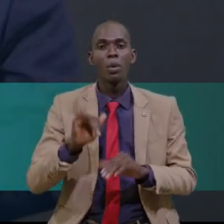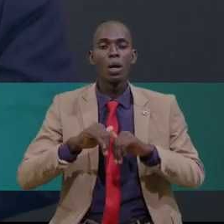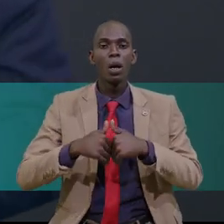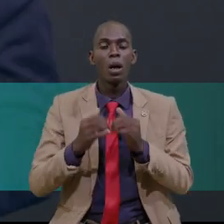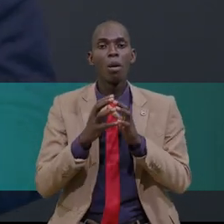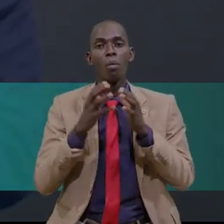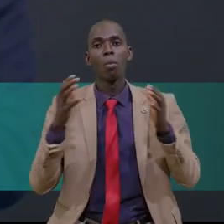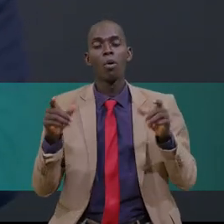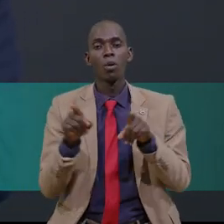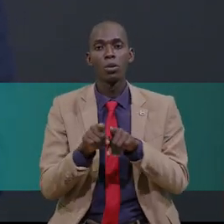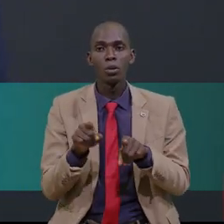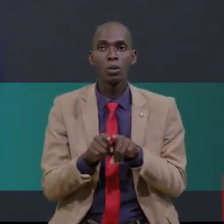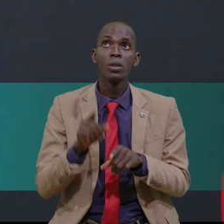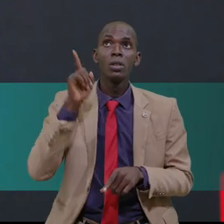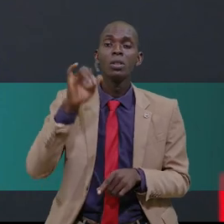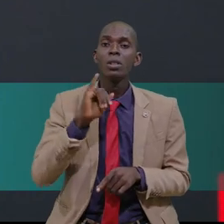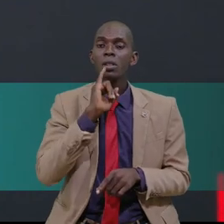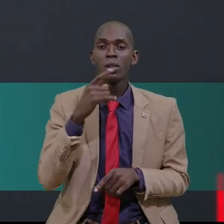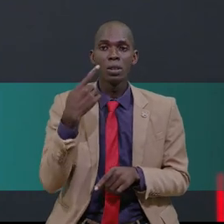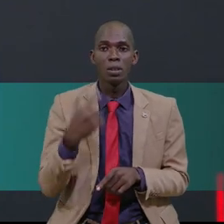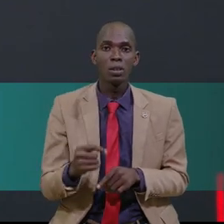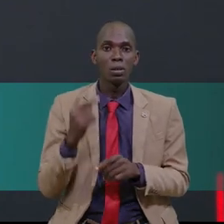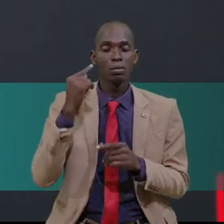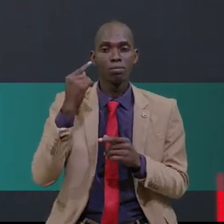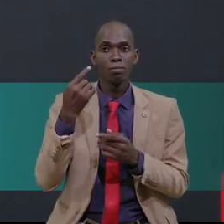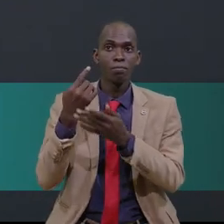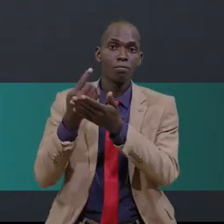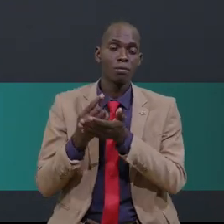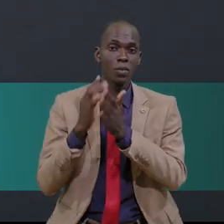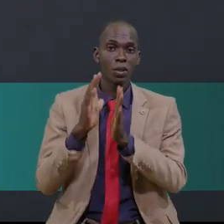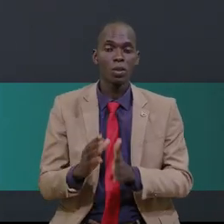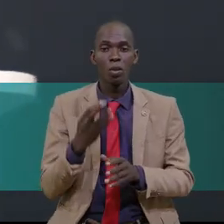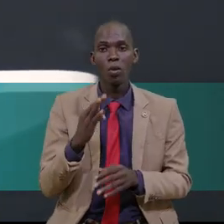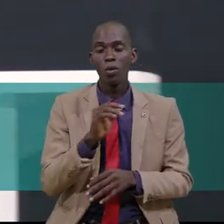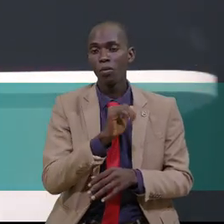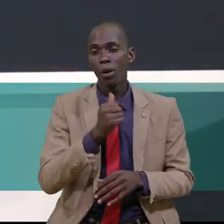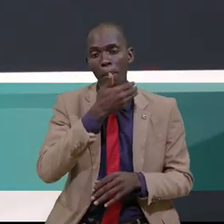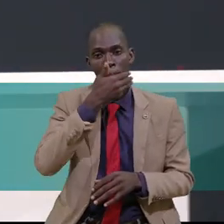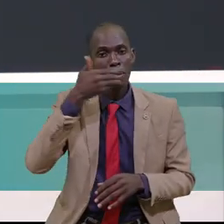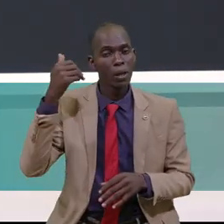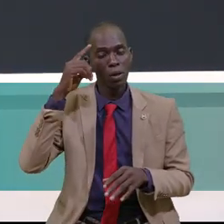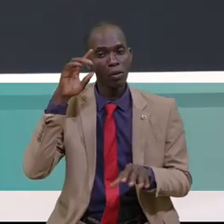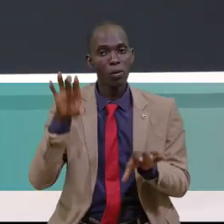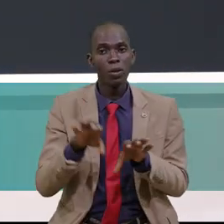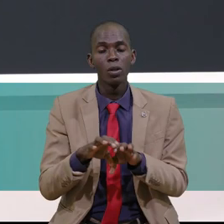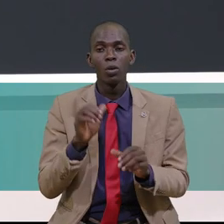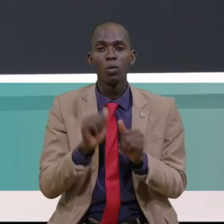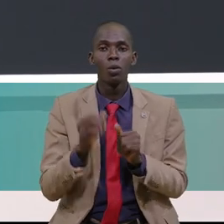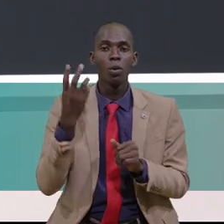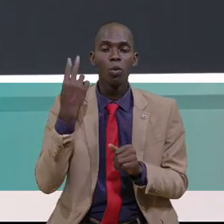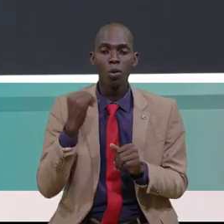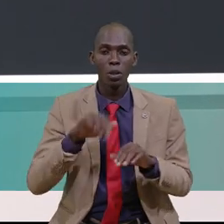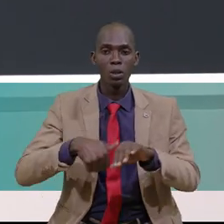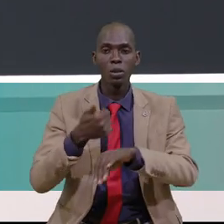also he is the mediator of a better covenant, which was established upon